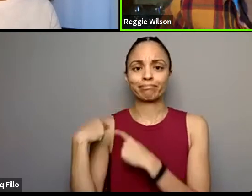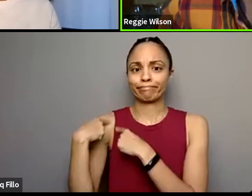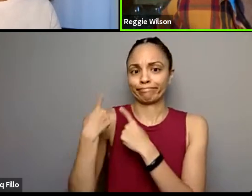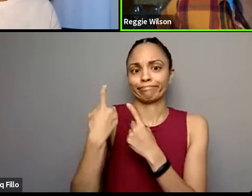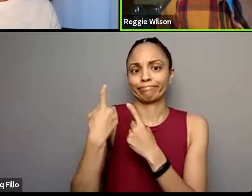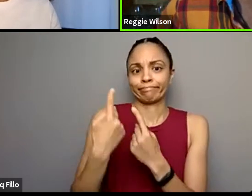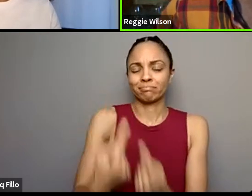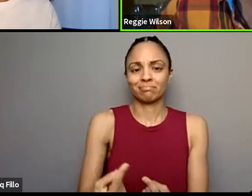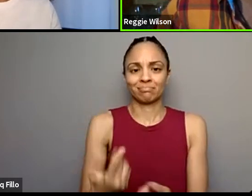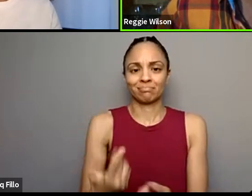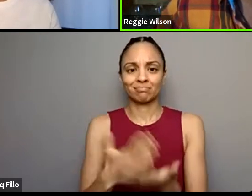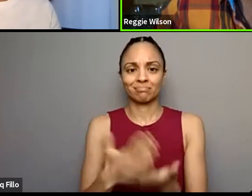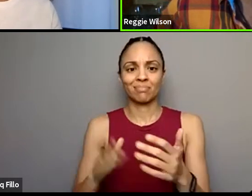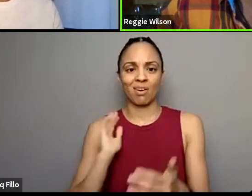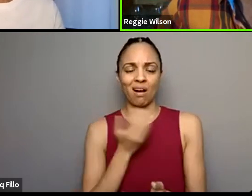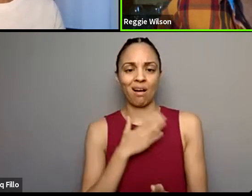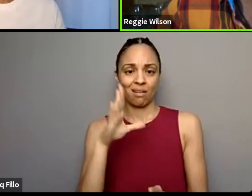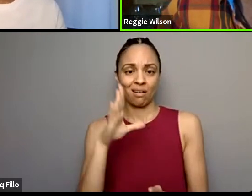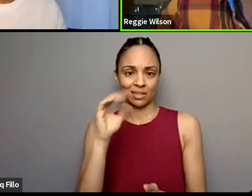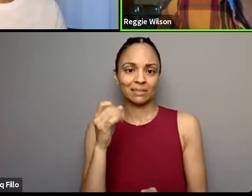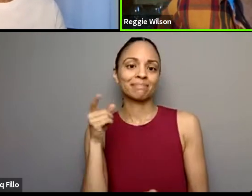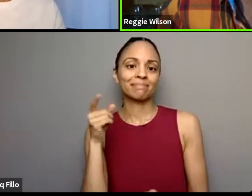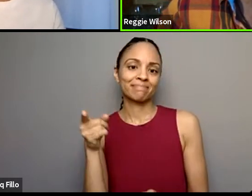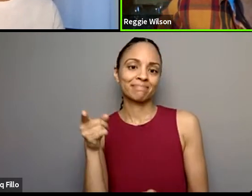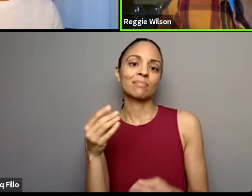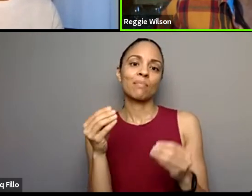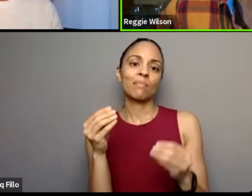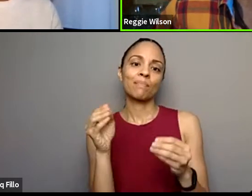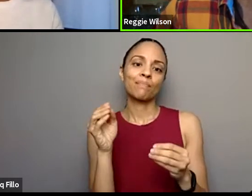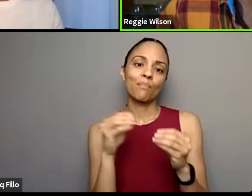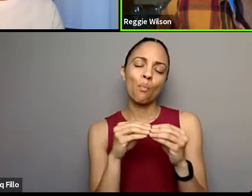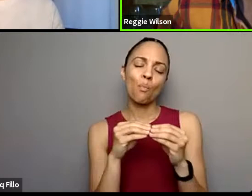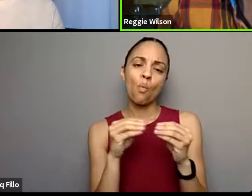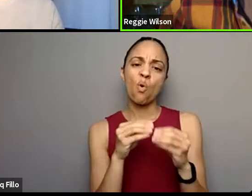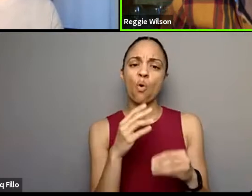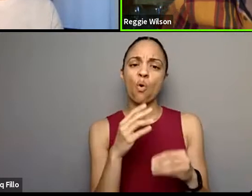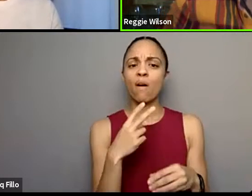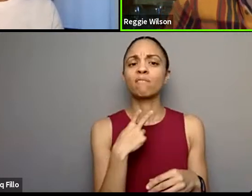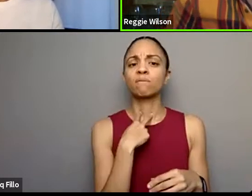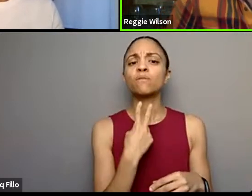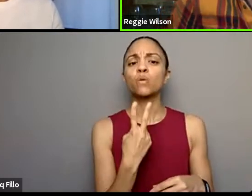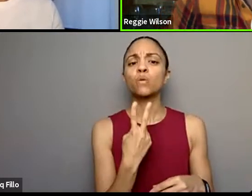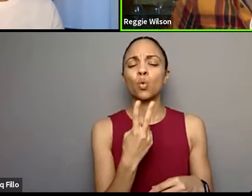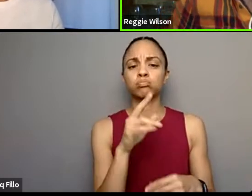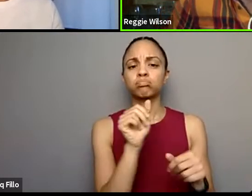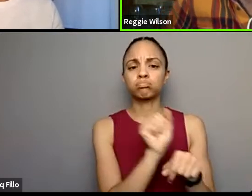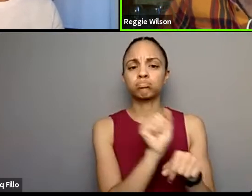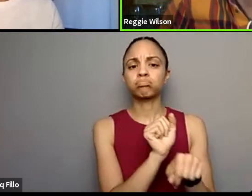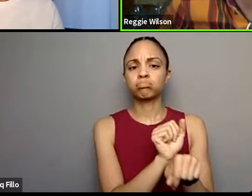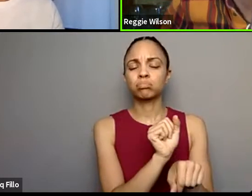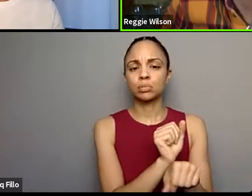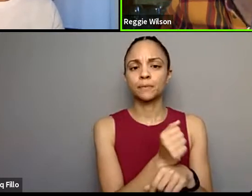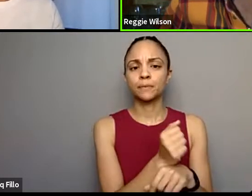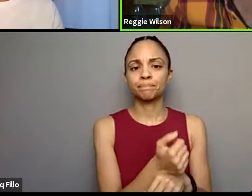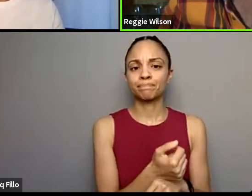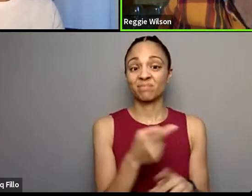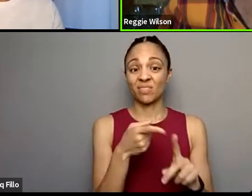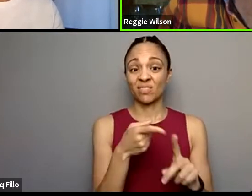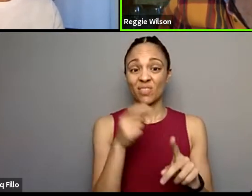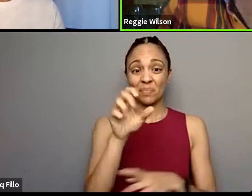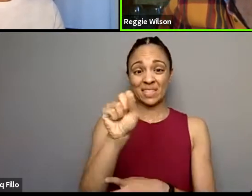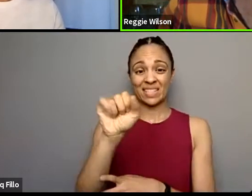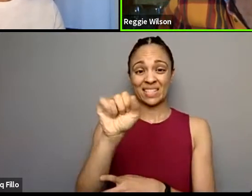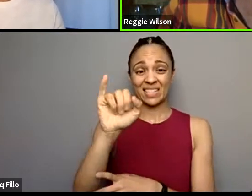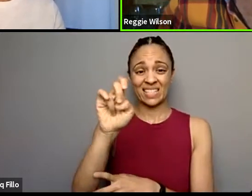do vocal work. Lawrence Harding from Sierra Leone came into the work in the like